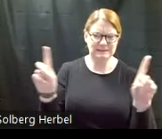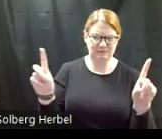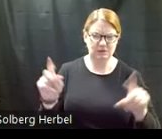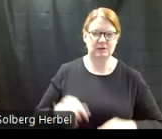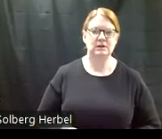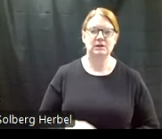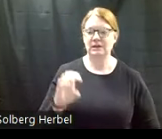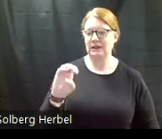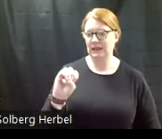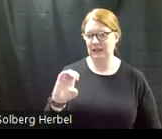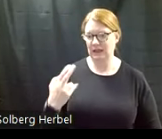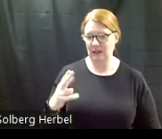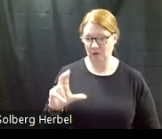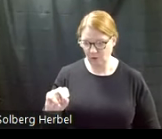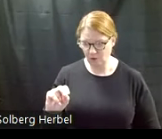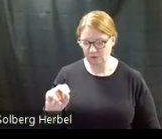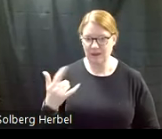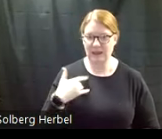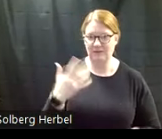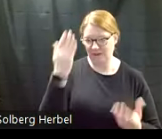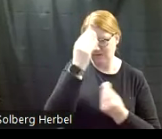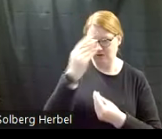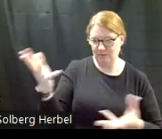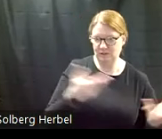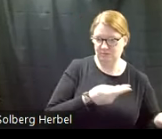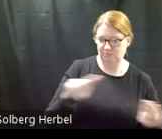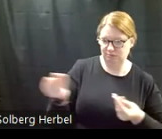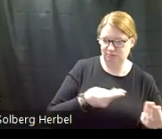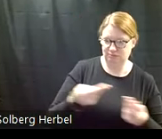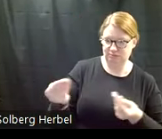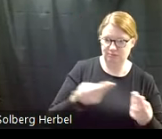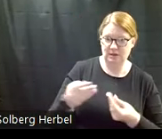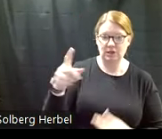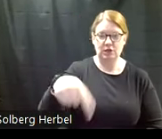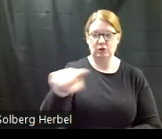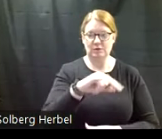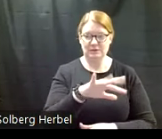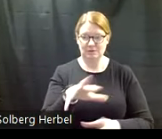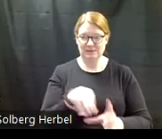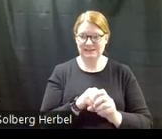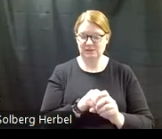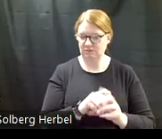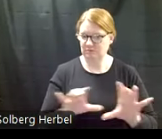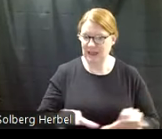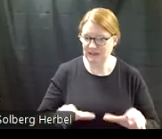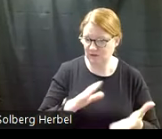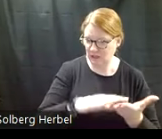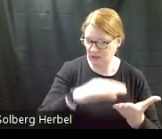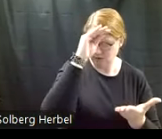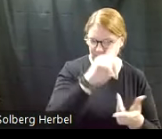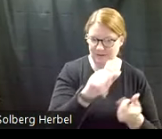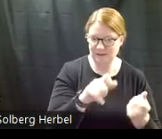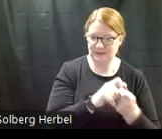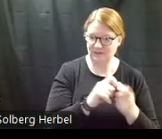Essentially, ECHO sessions allow us to move information, not people, so it allows you as the participant to actively learn about a topic